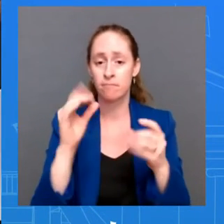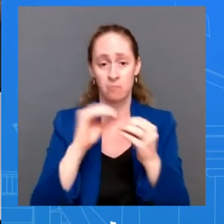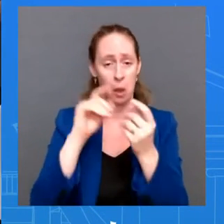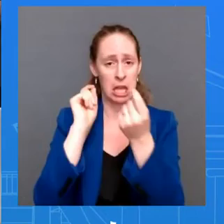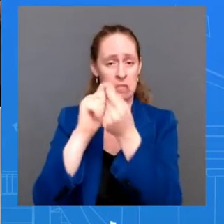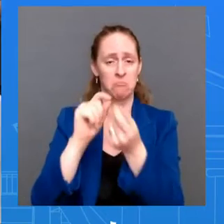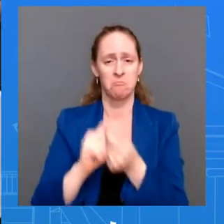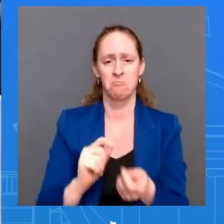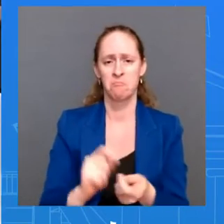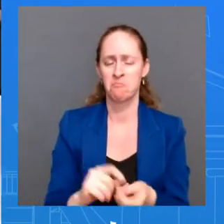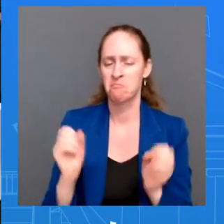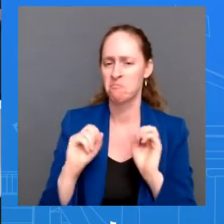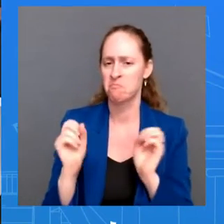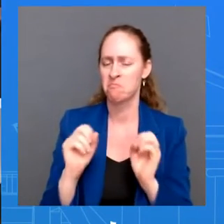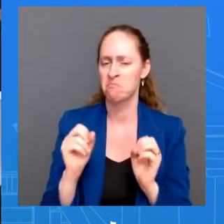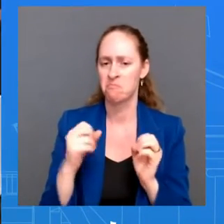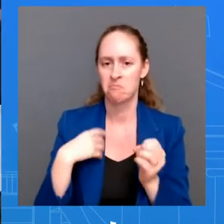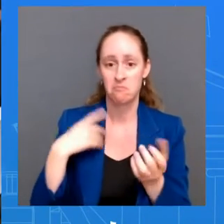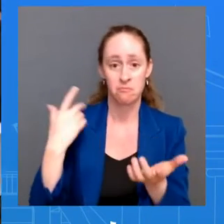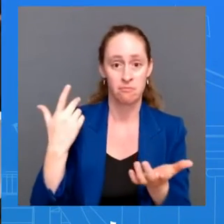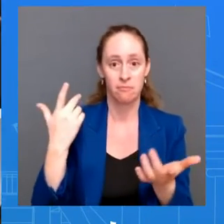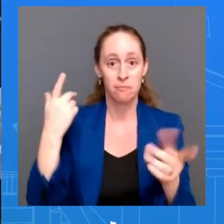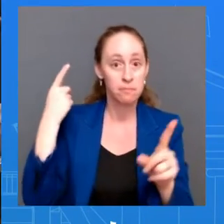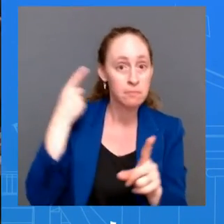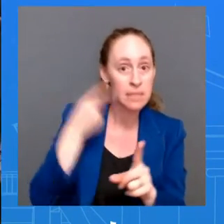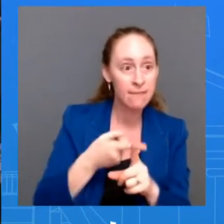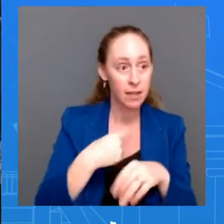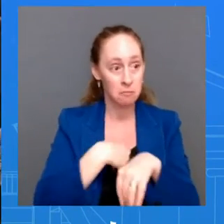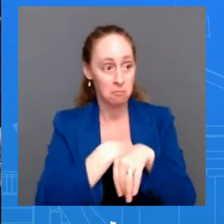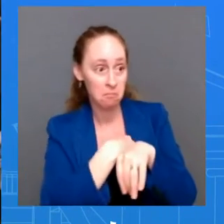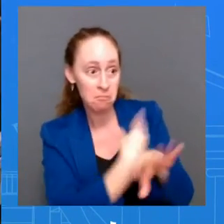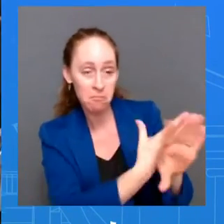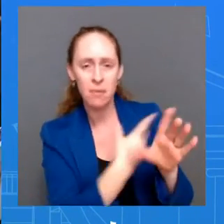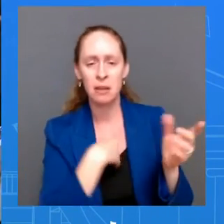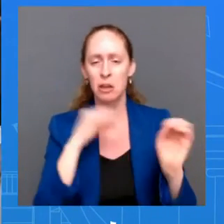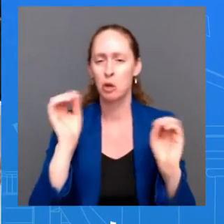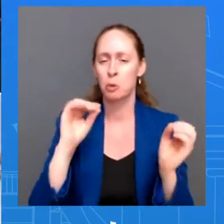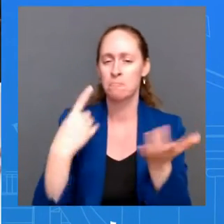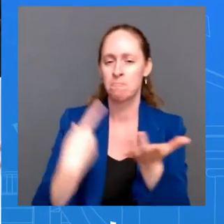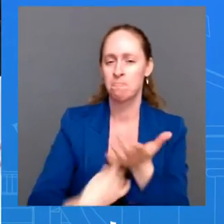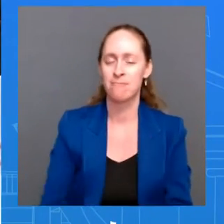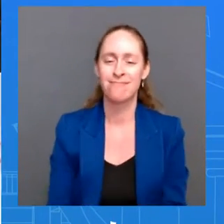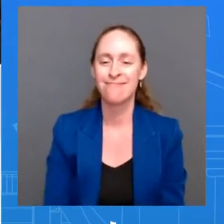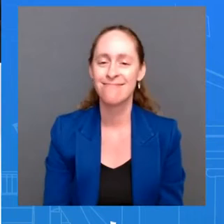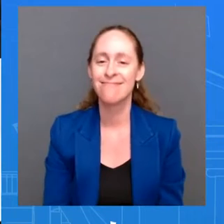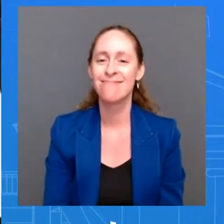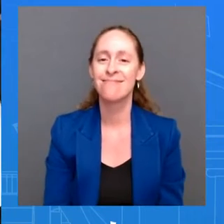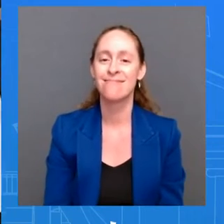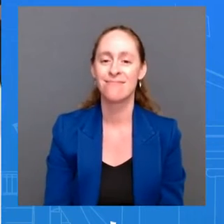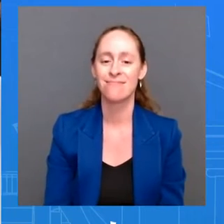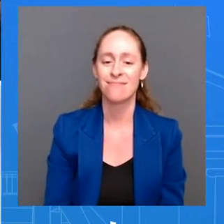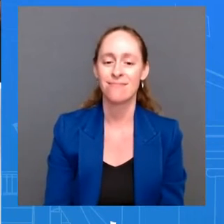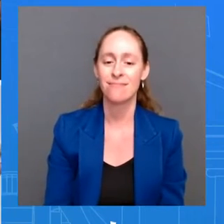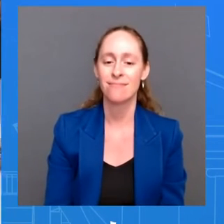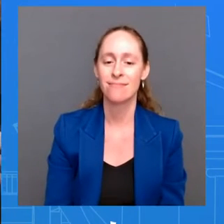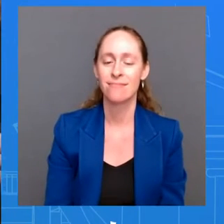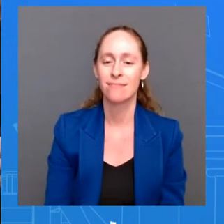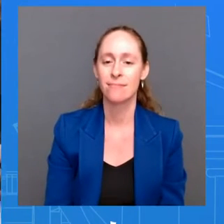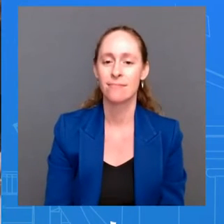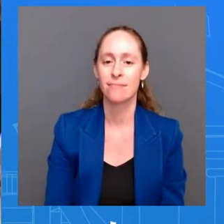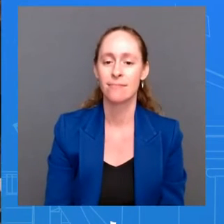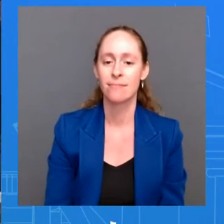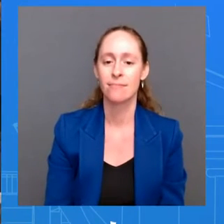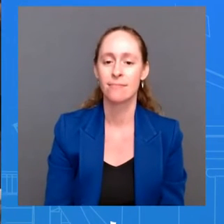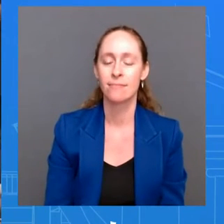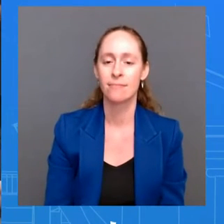given how difficult it is to get all 50 Democrats onto anything these these days and how difficult it is to get